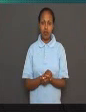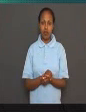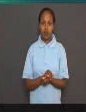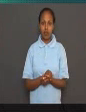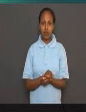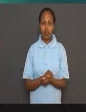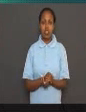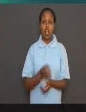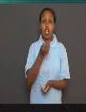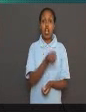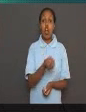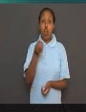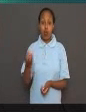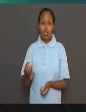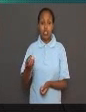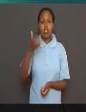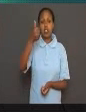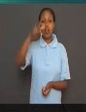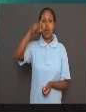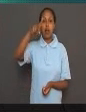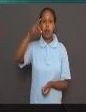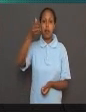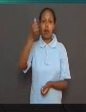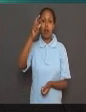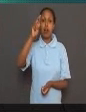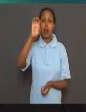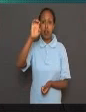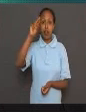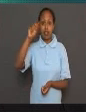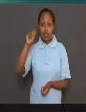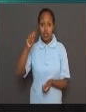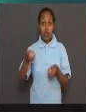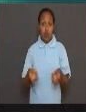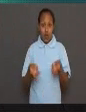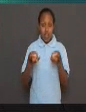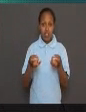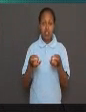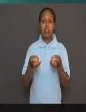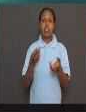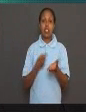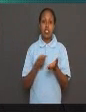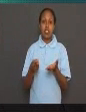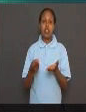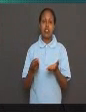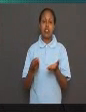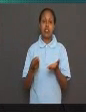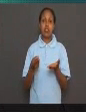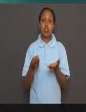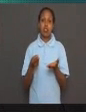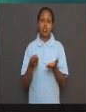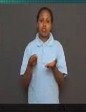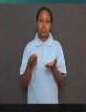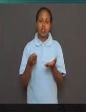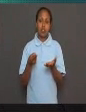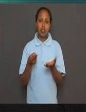An object's apparent weight is its buoyancy